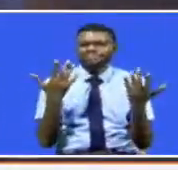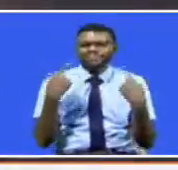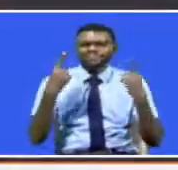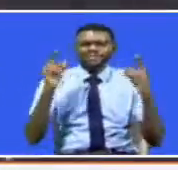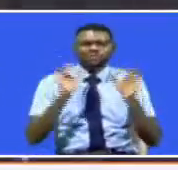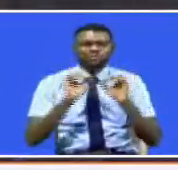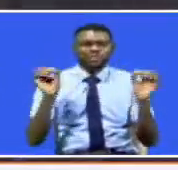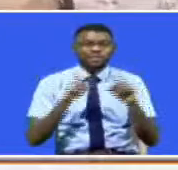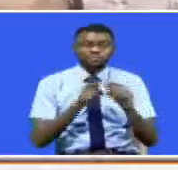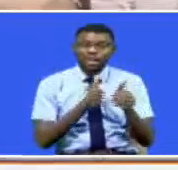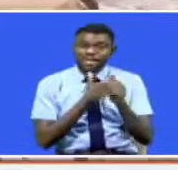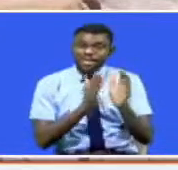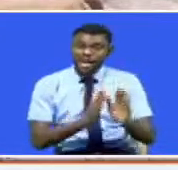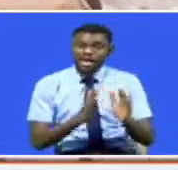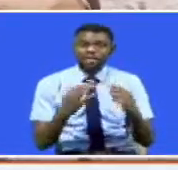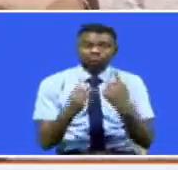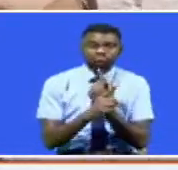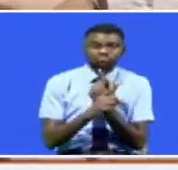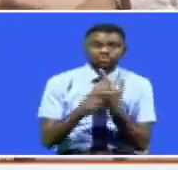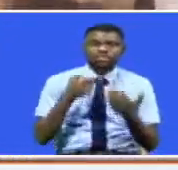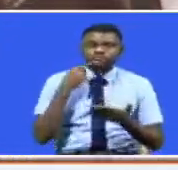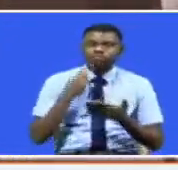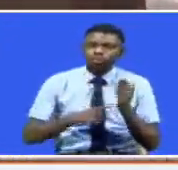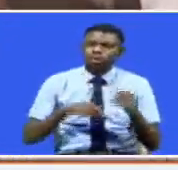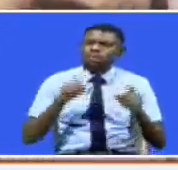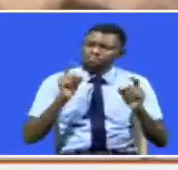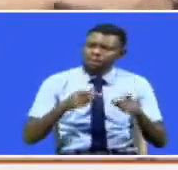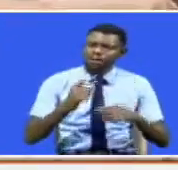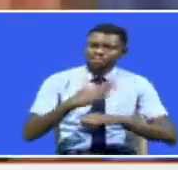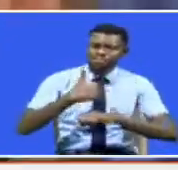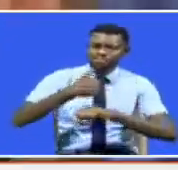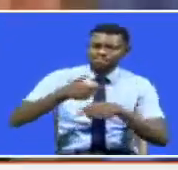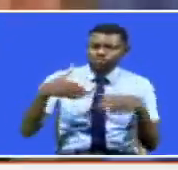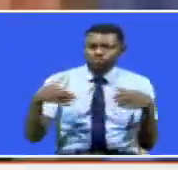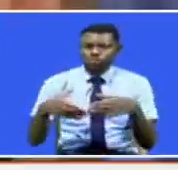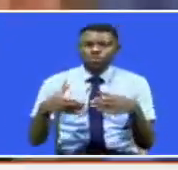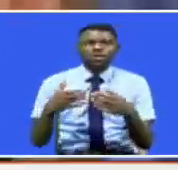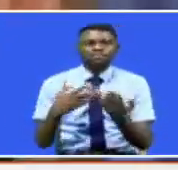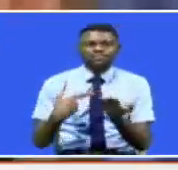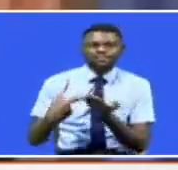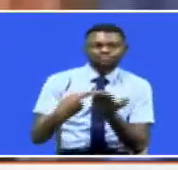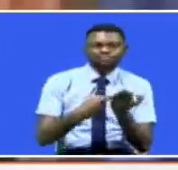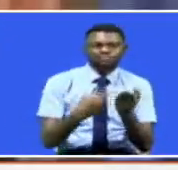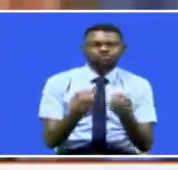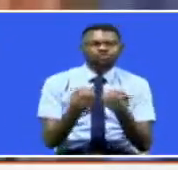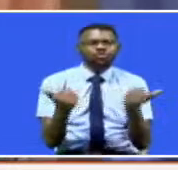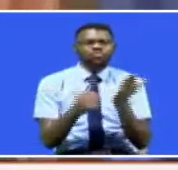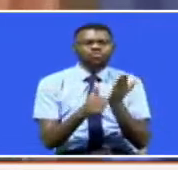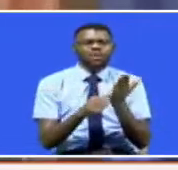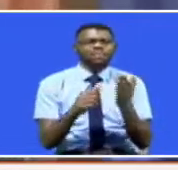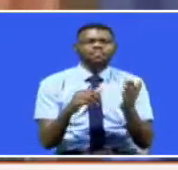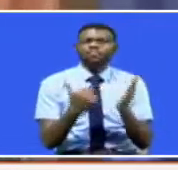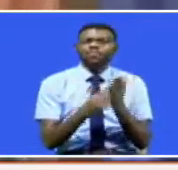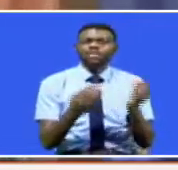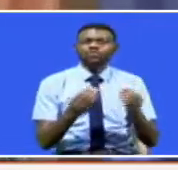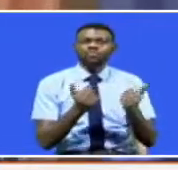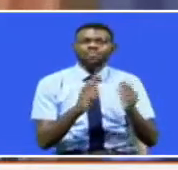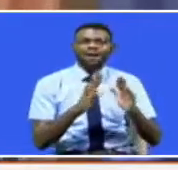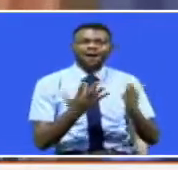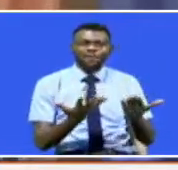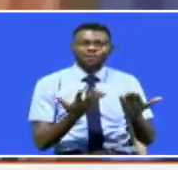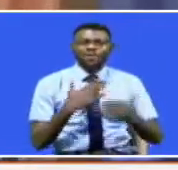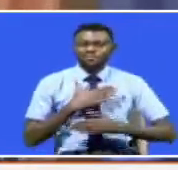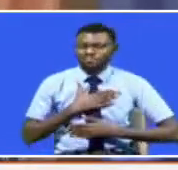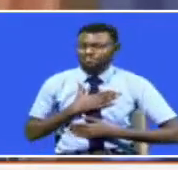country also supporting the resumption of the bipartisan talks. But the solution to this problem, ni Mheshimiwa